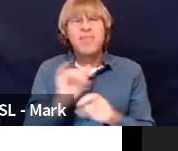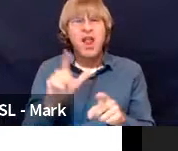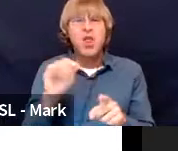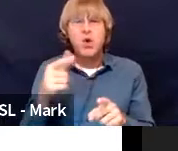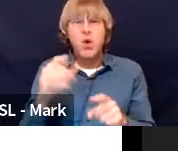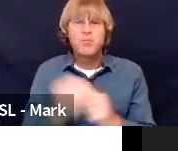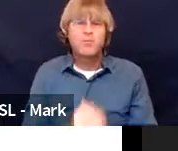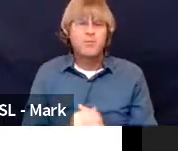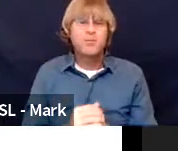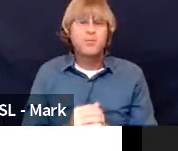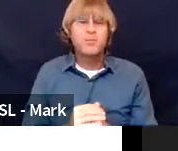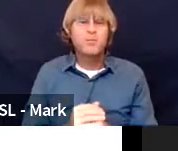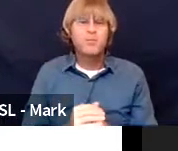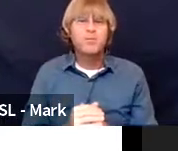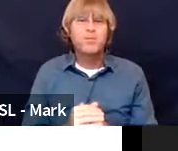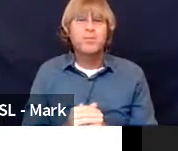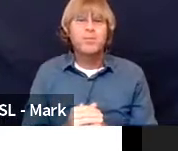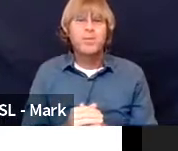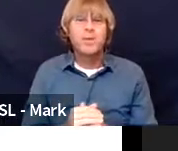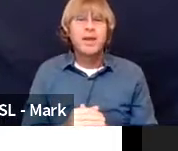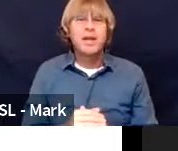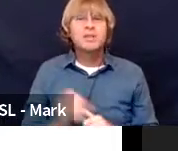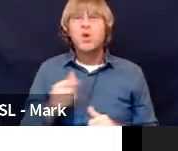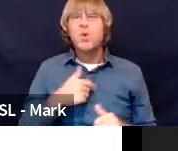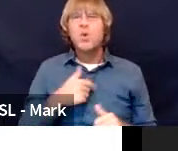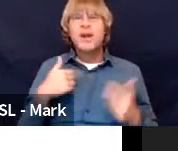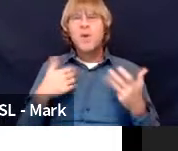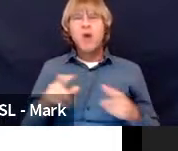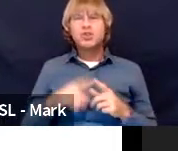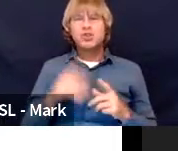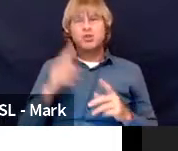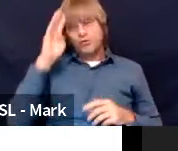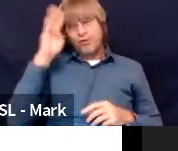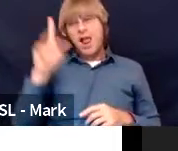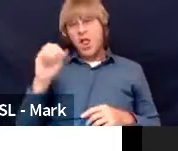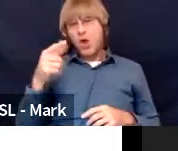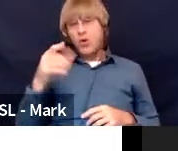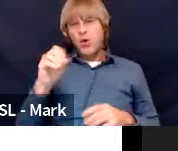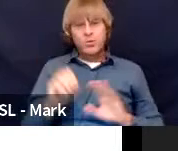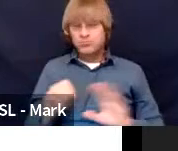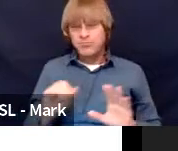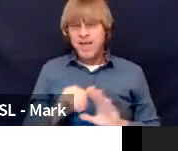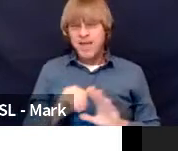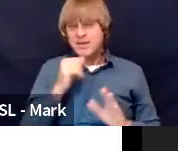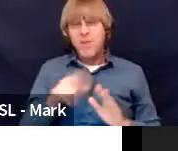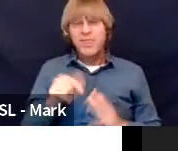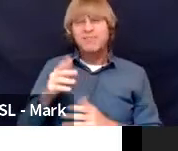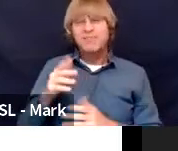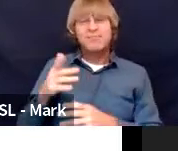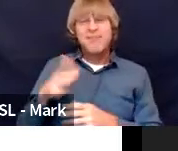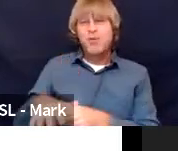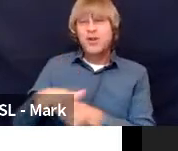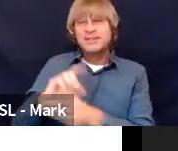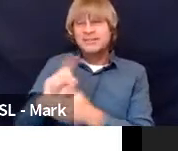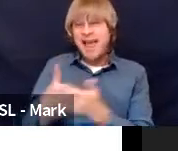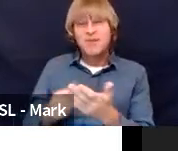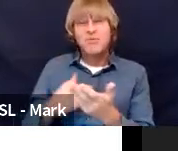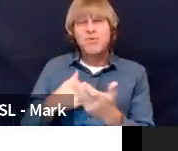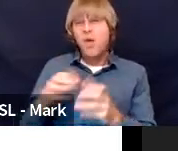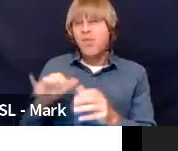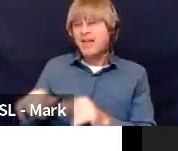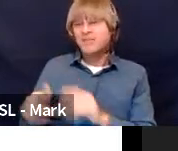them. So we didn't want to just create a logo. That's not the way neighborhood design center works. That's not the way we wanted